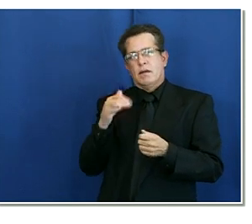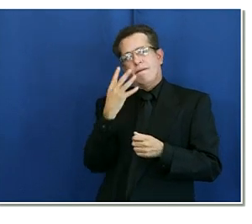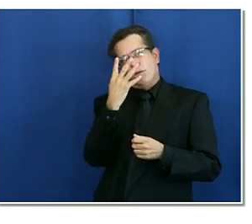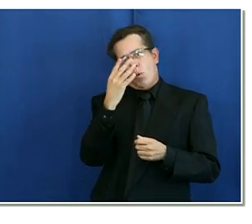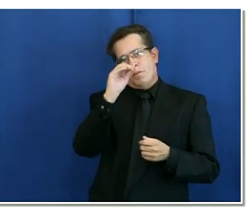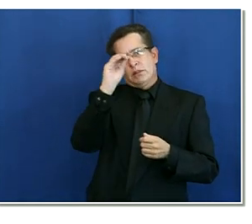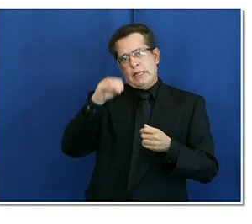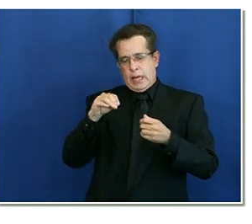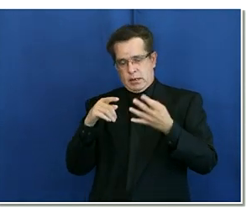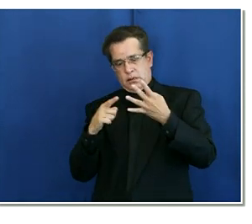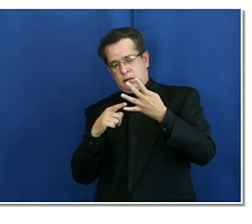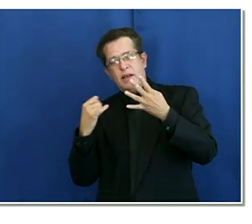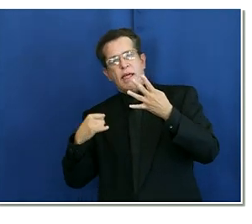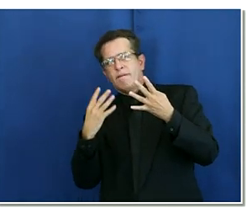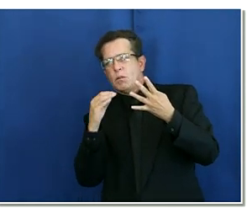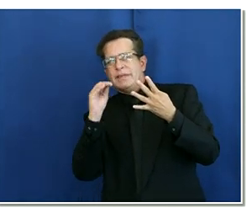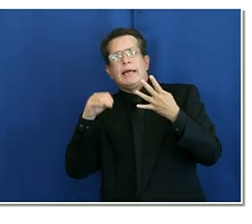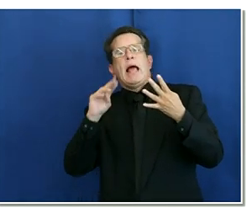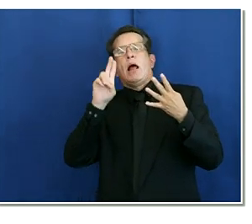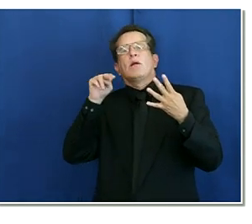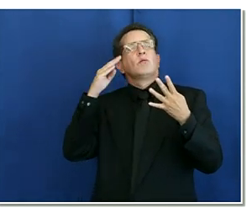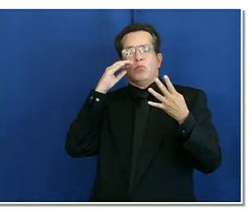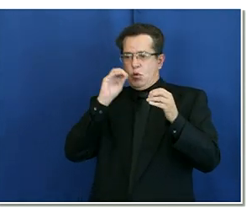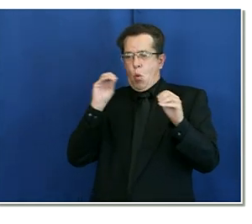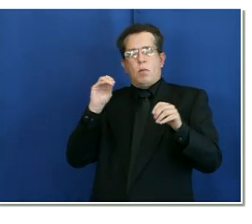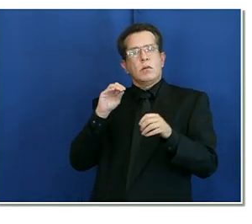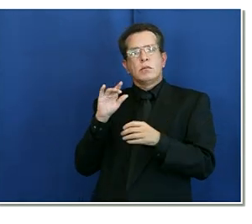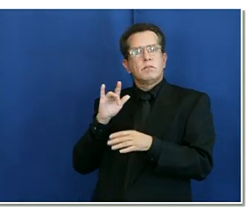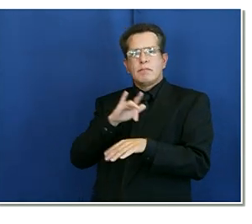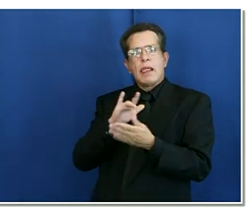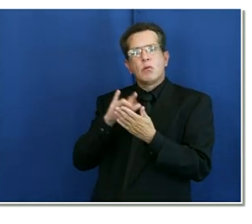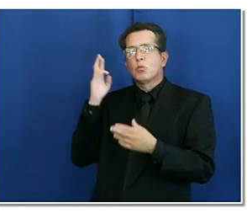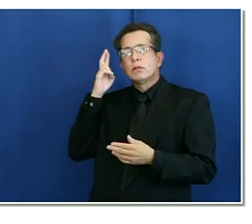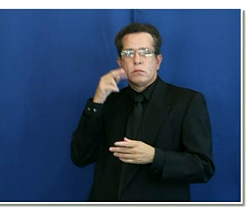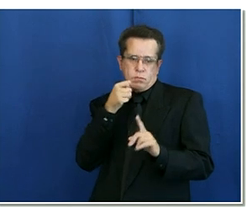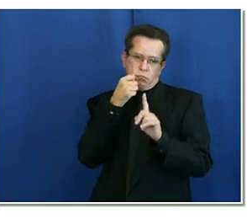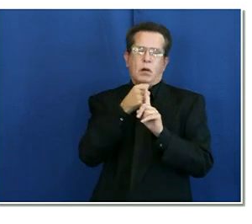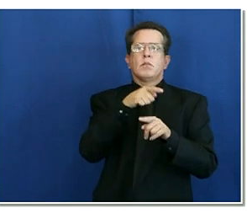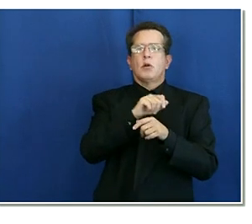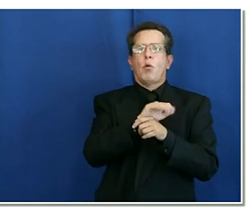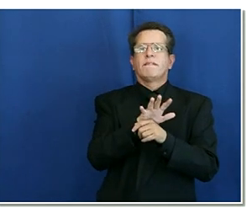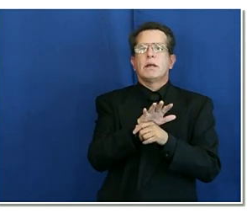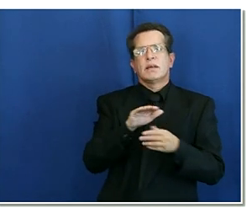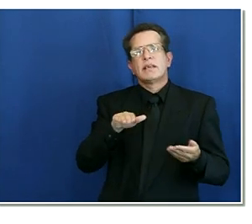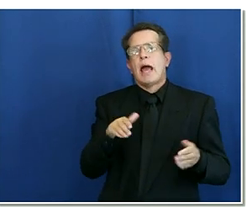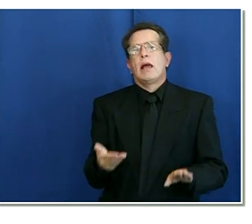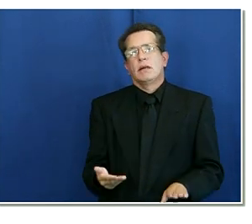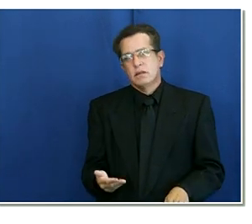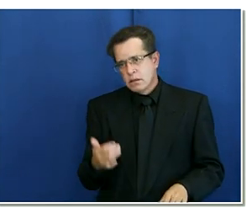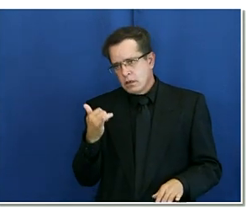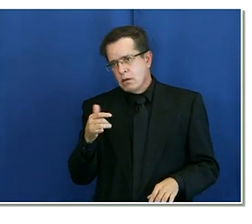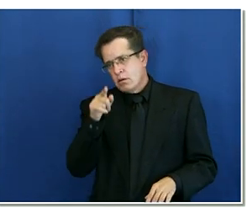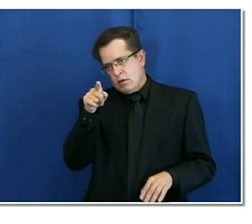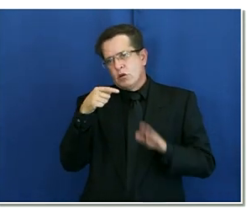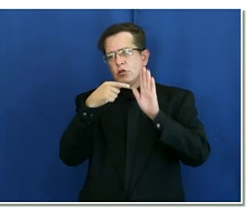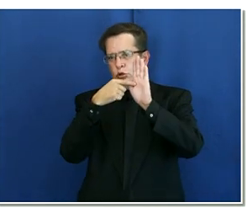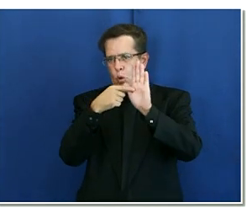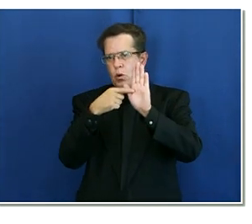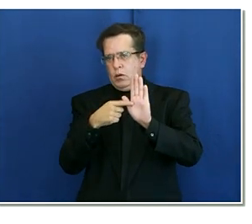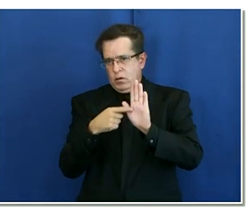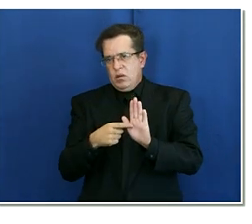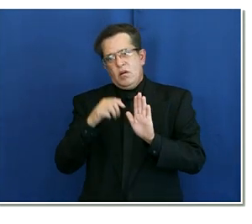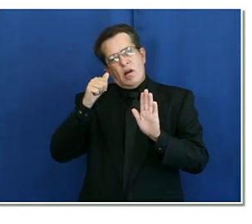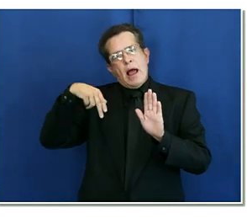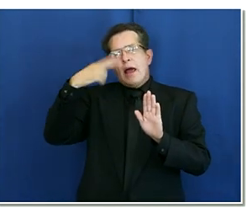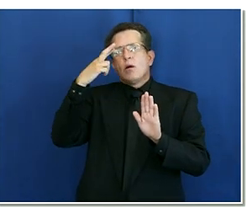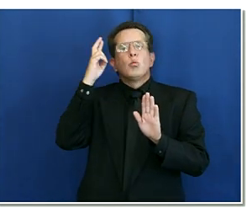29 having no underlying medical conditions. In this next slide, it shows looking at all of the underlying